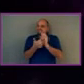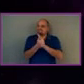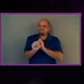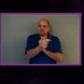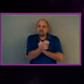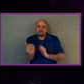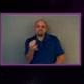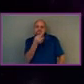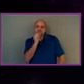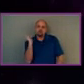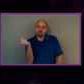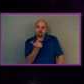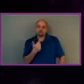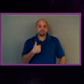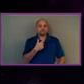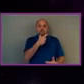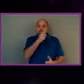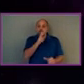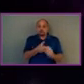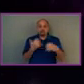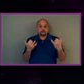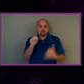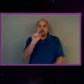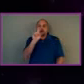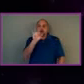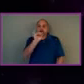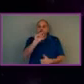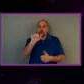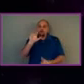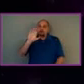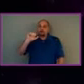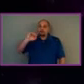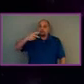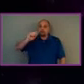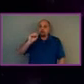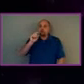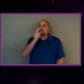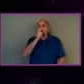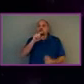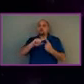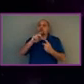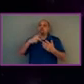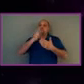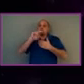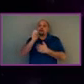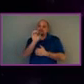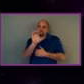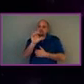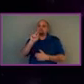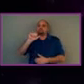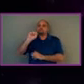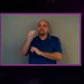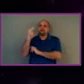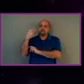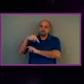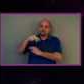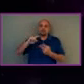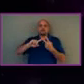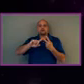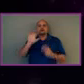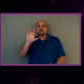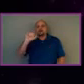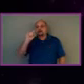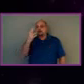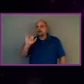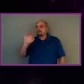by Dr. Adriana Ocampo, Lucy Program Executive at NASA Headquarters, Dr. Kathy Olken, Deputy